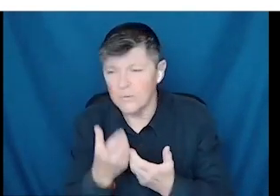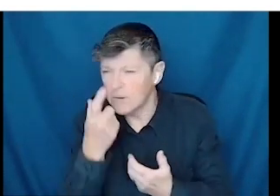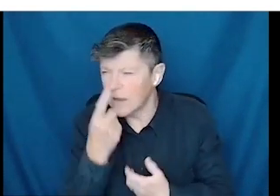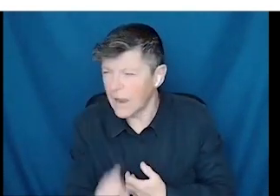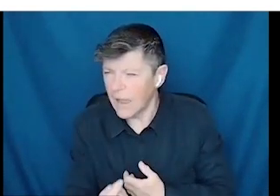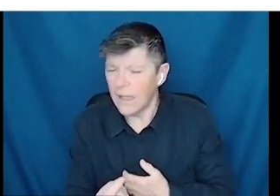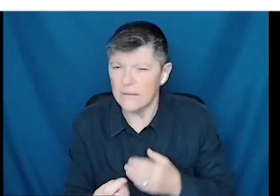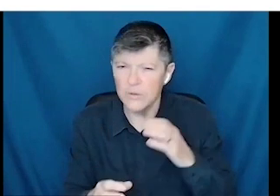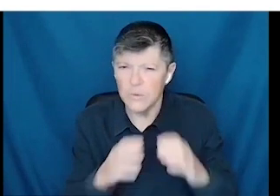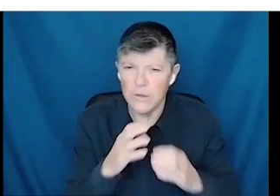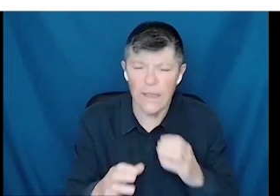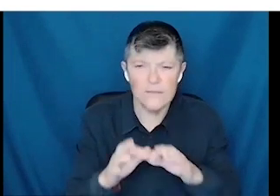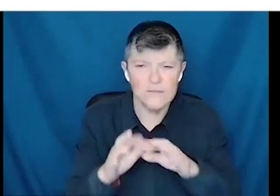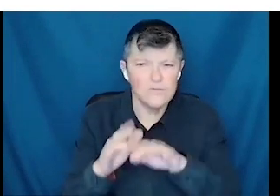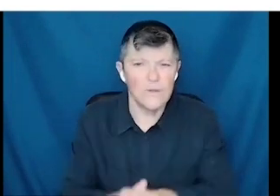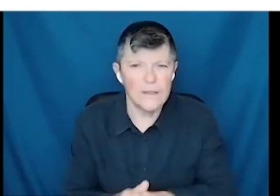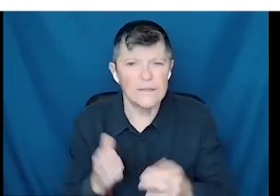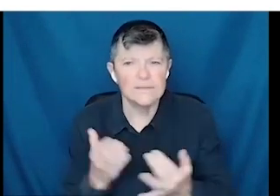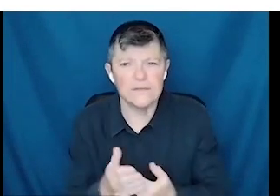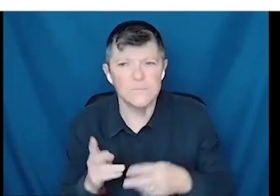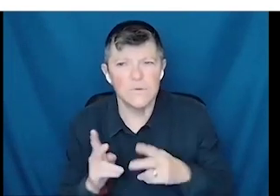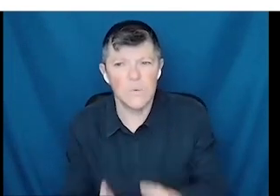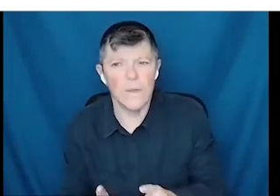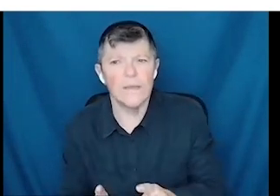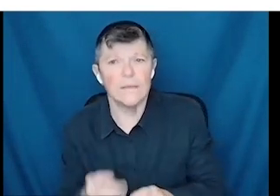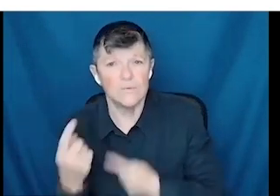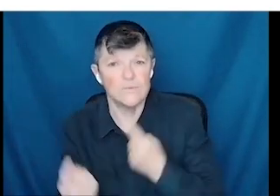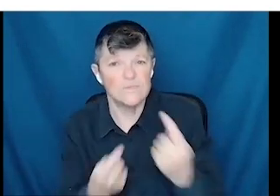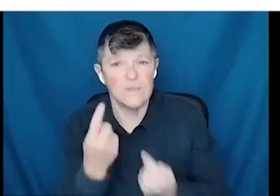themselves. Let us know in chat how